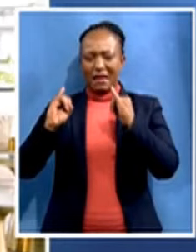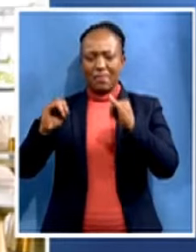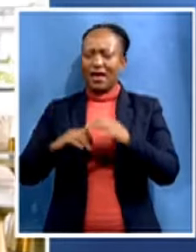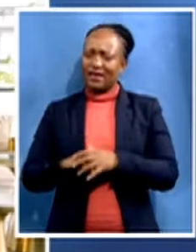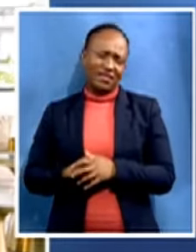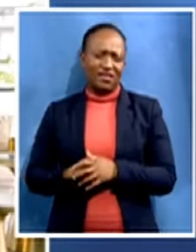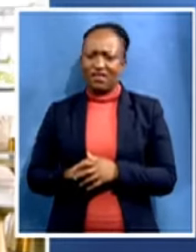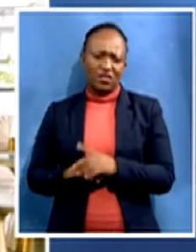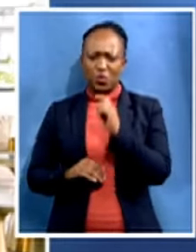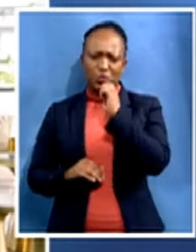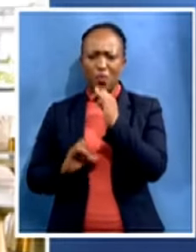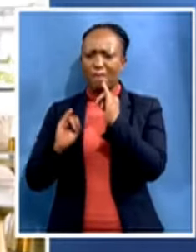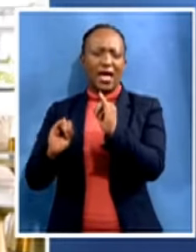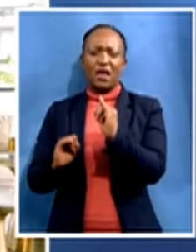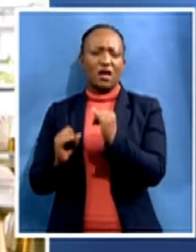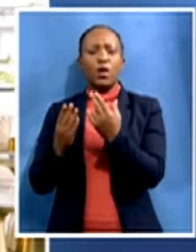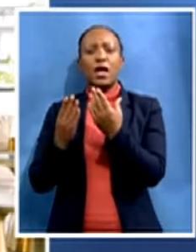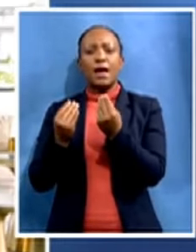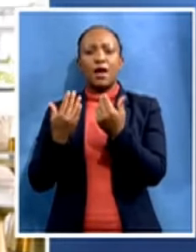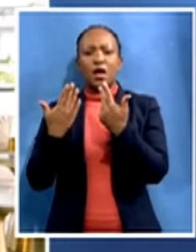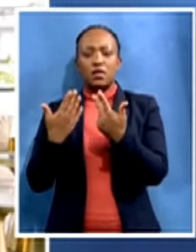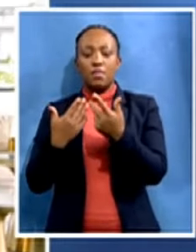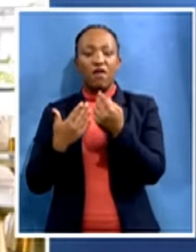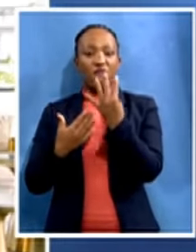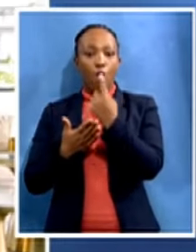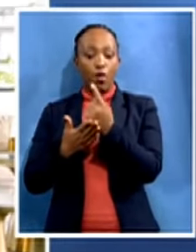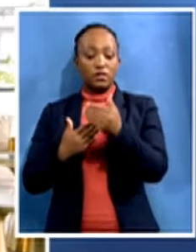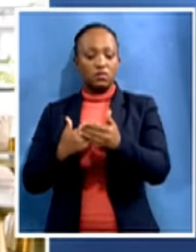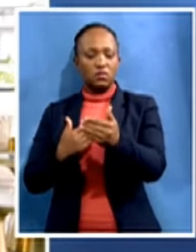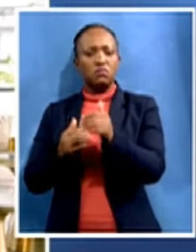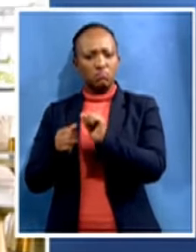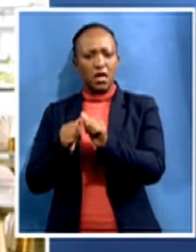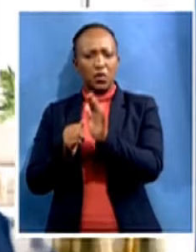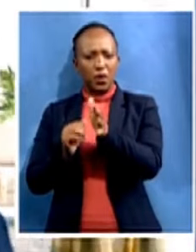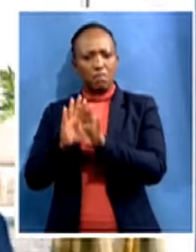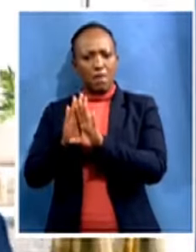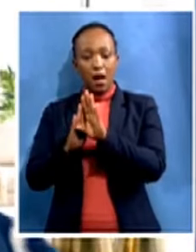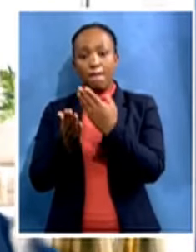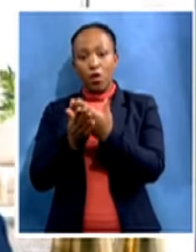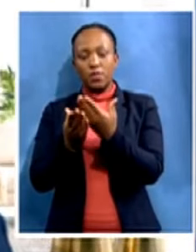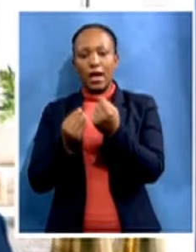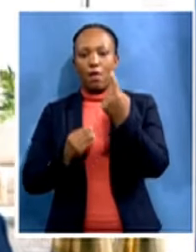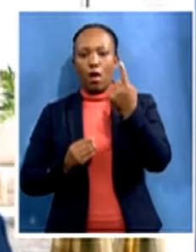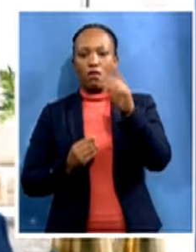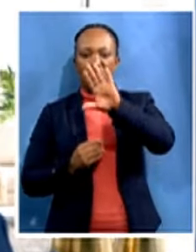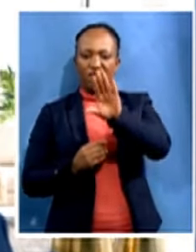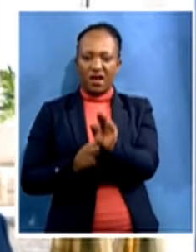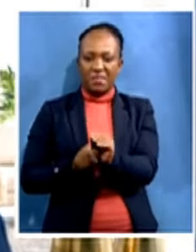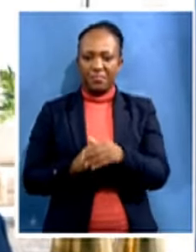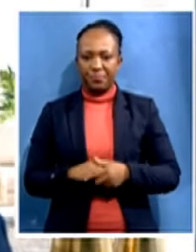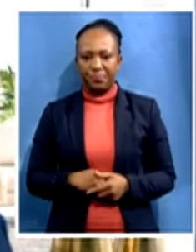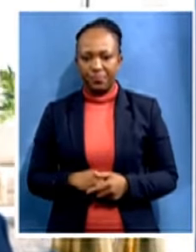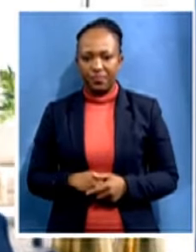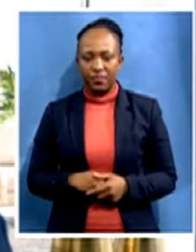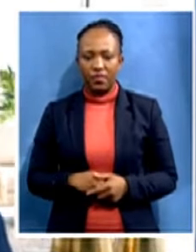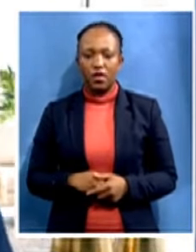next 4 weeks, we will definitely be in the top 3 if we're not number 1 in the continent. So we're asking our viewers today, we're on lockdown